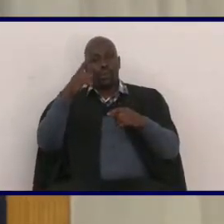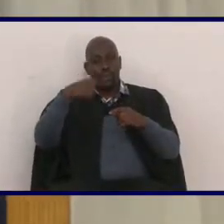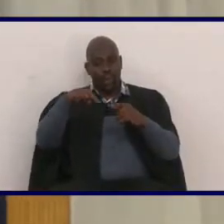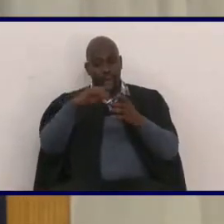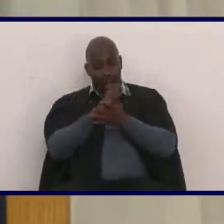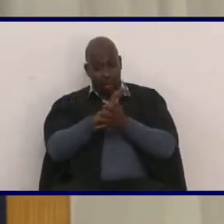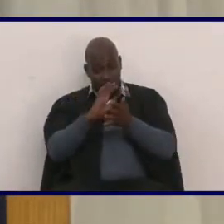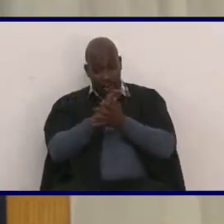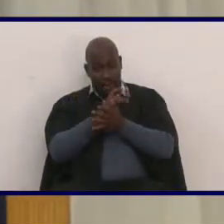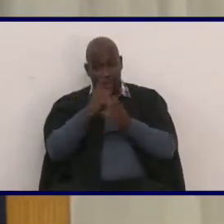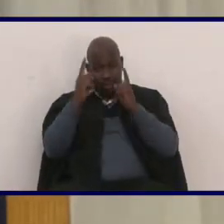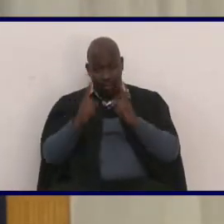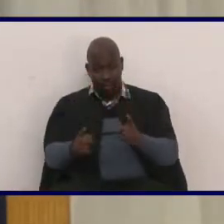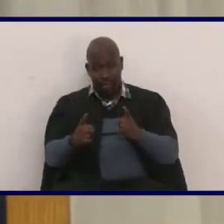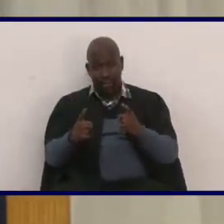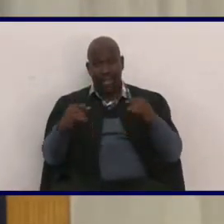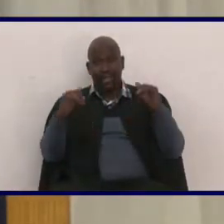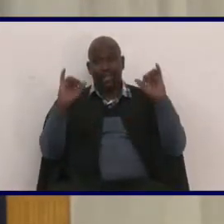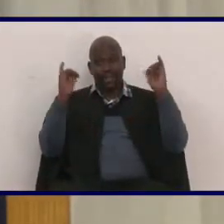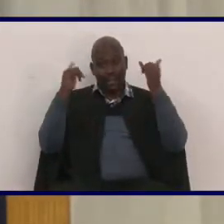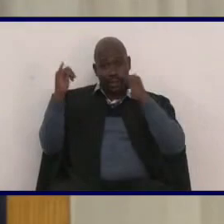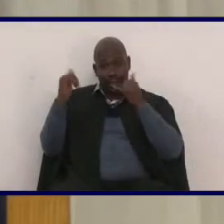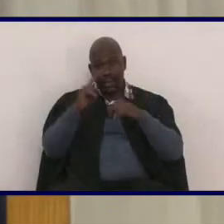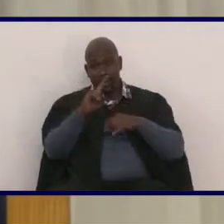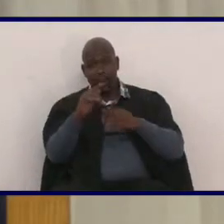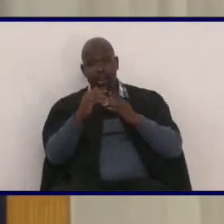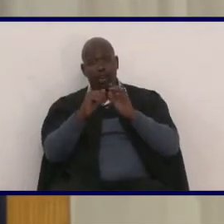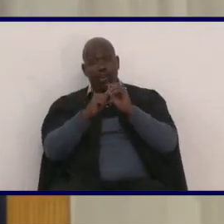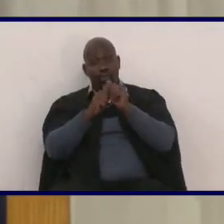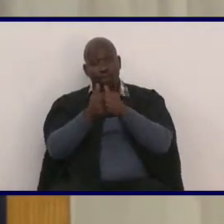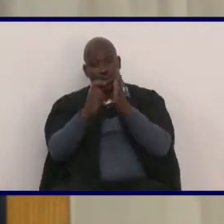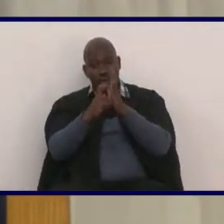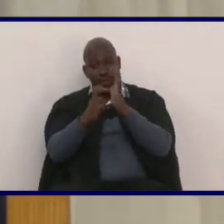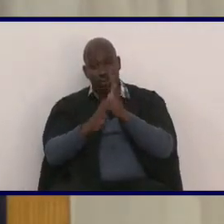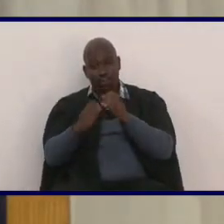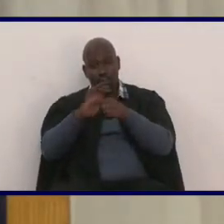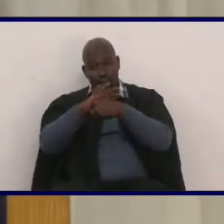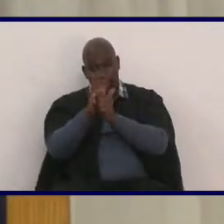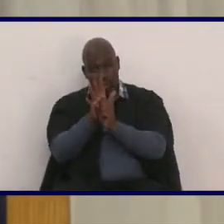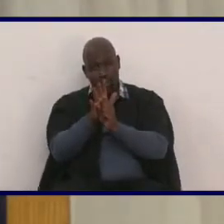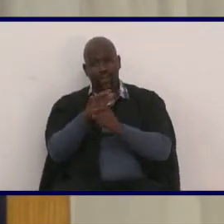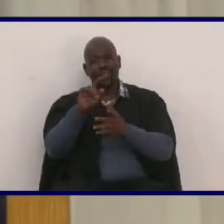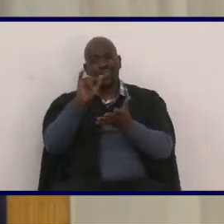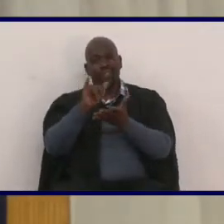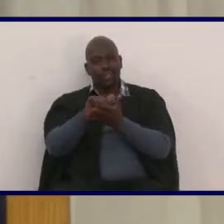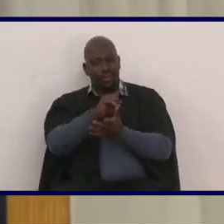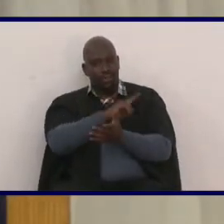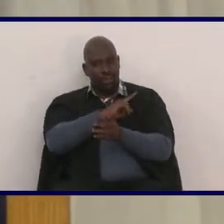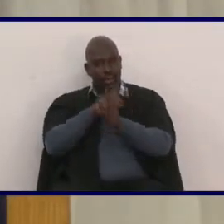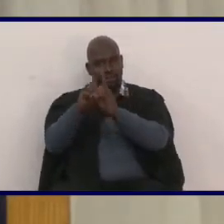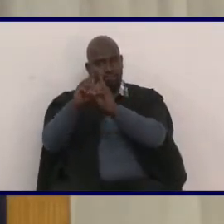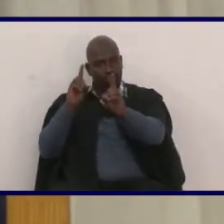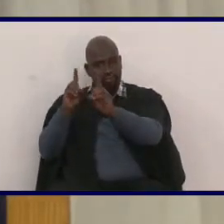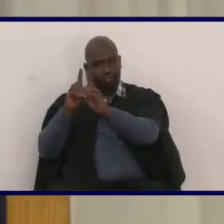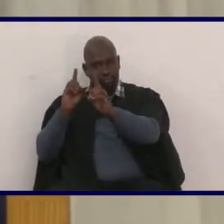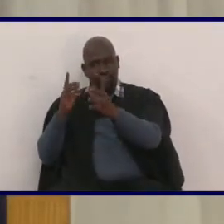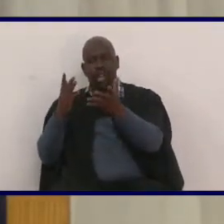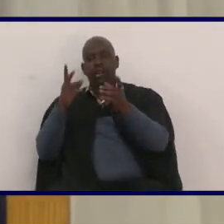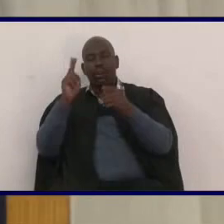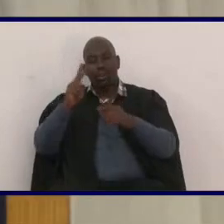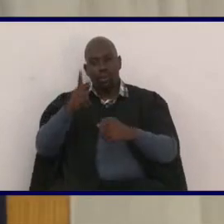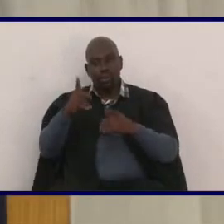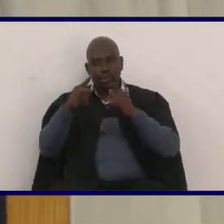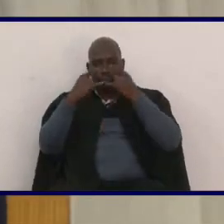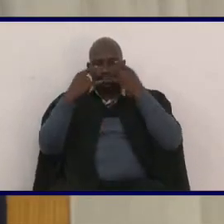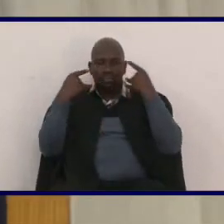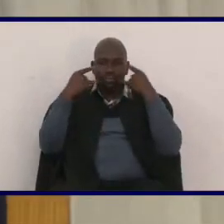the COVID-19 compliance protocols, which is why we are socially distanced, wearing our masks, and have limited